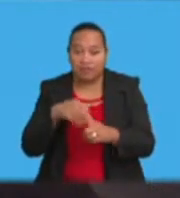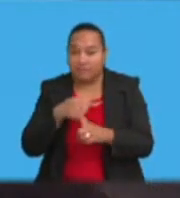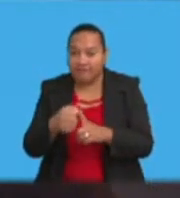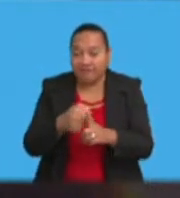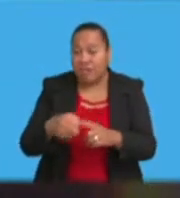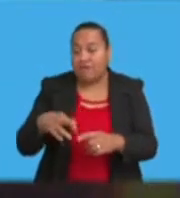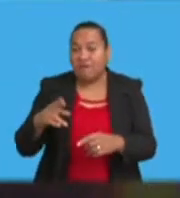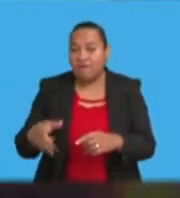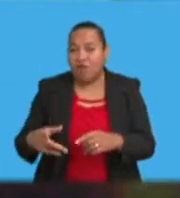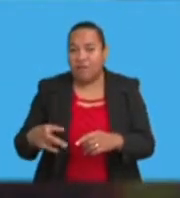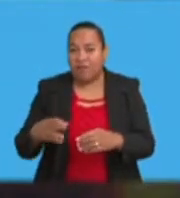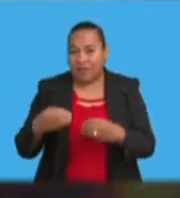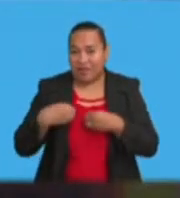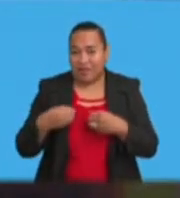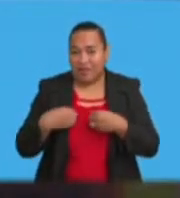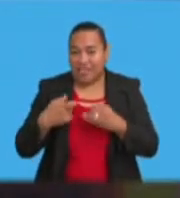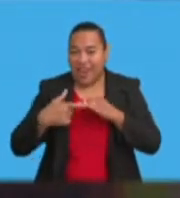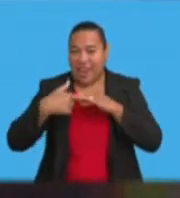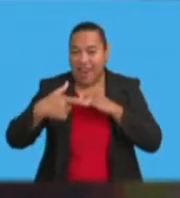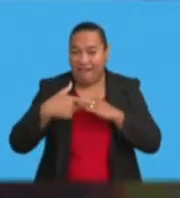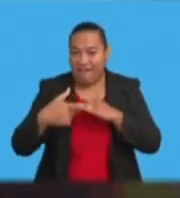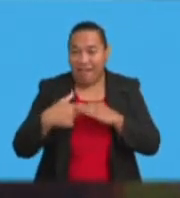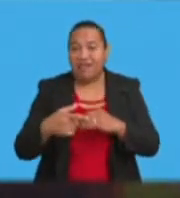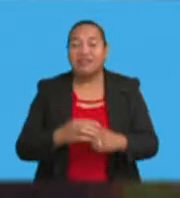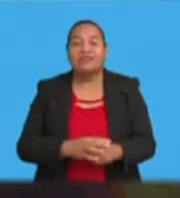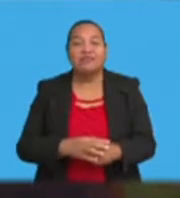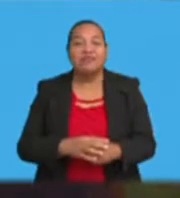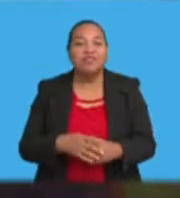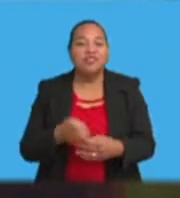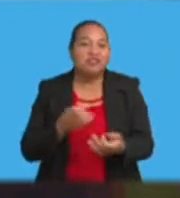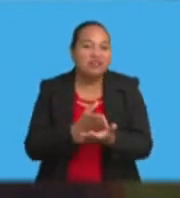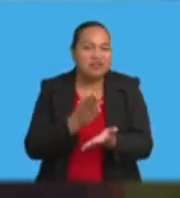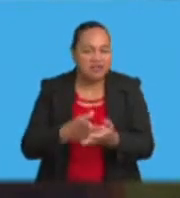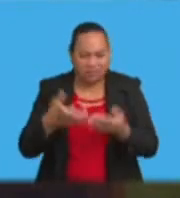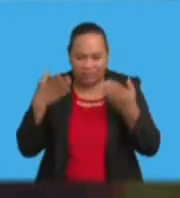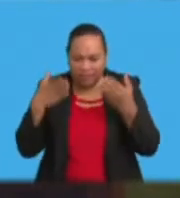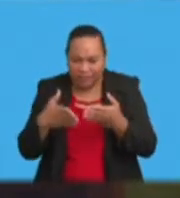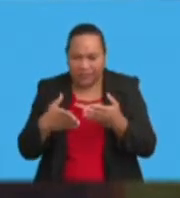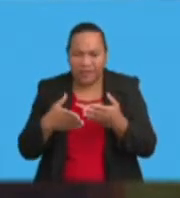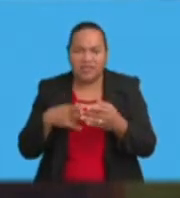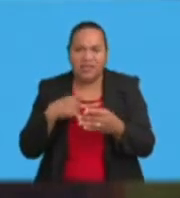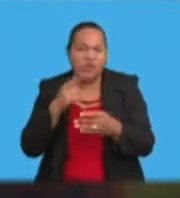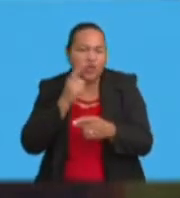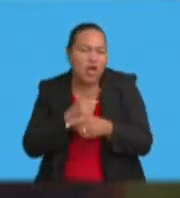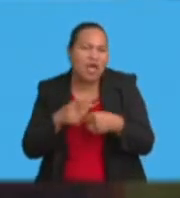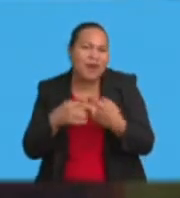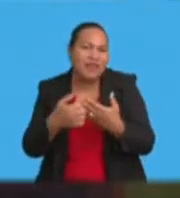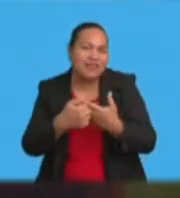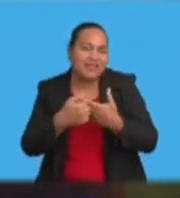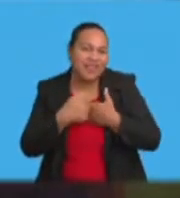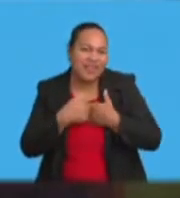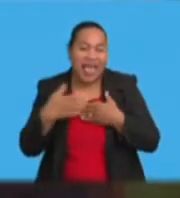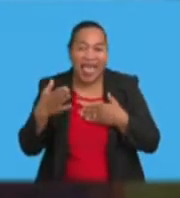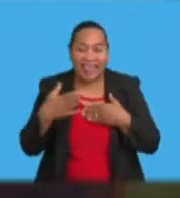enterprise-level occupational health services. At the moment, for instance, we have a lot of emphasis on occupational safety. That's why we have the Occupational Health